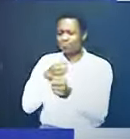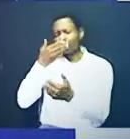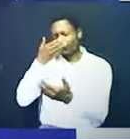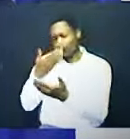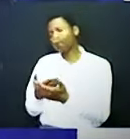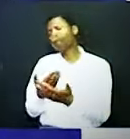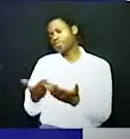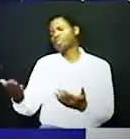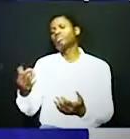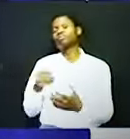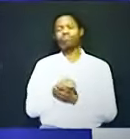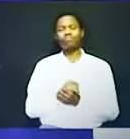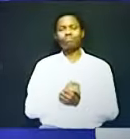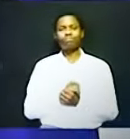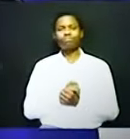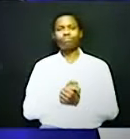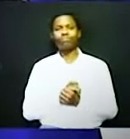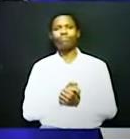You see,